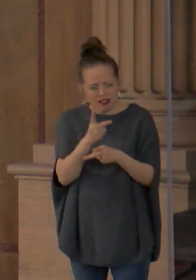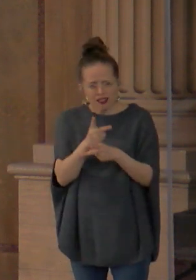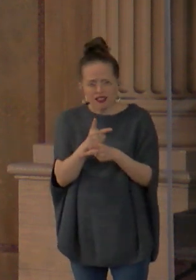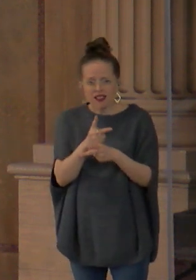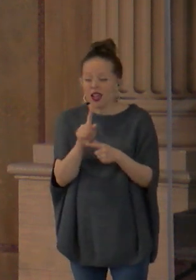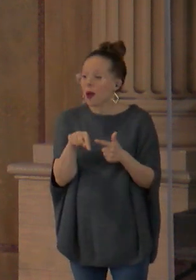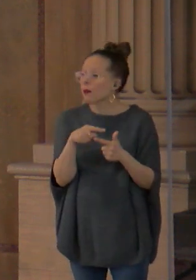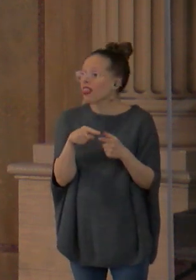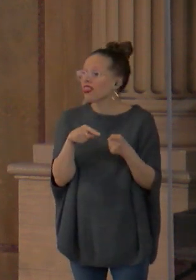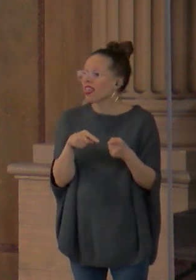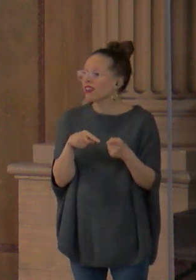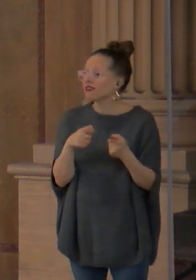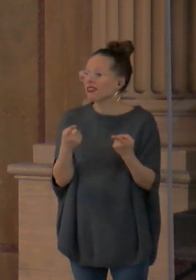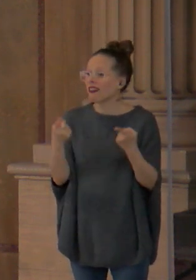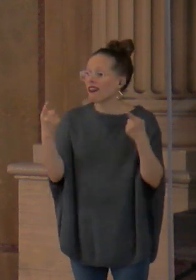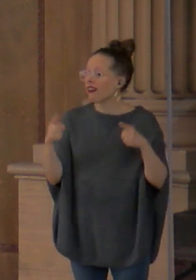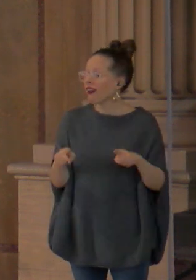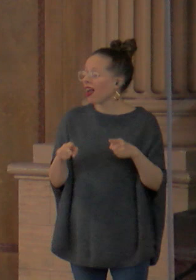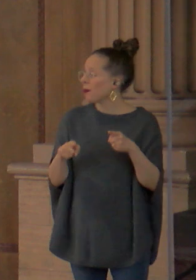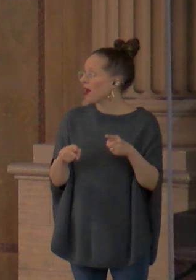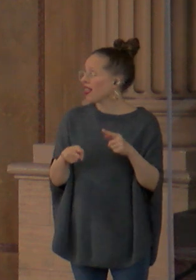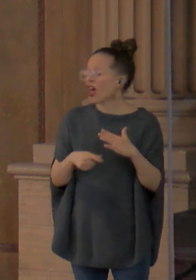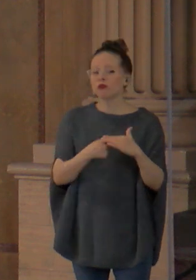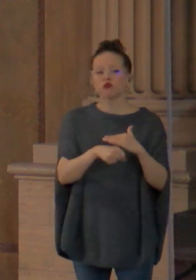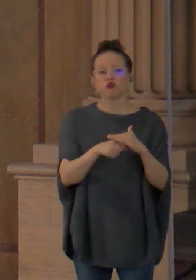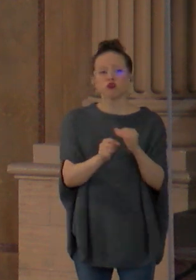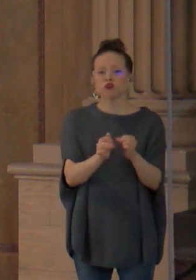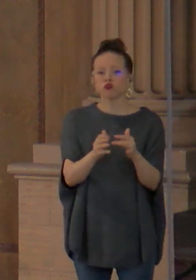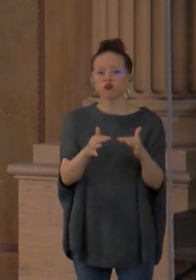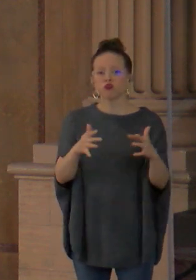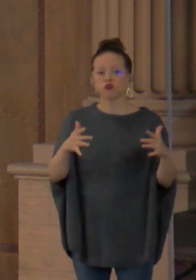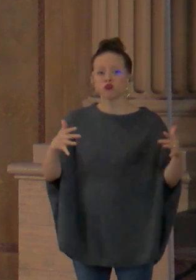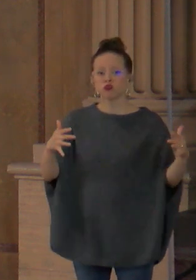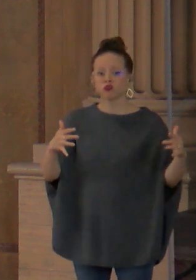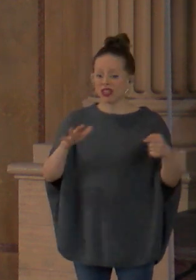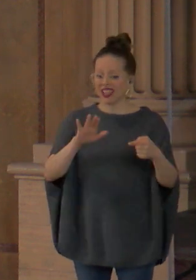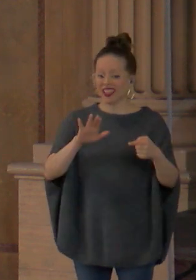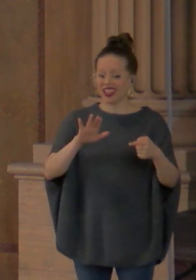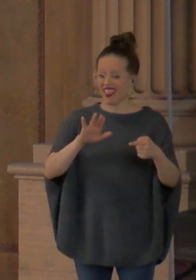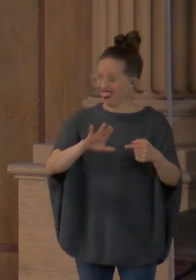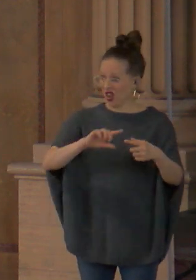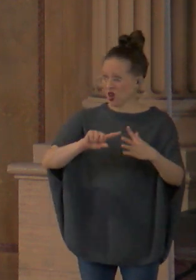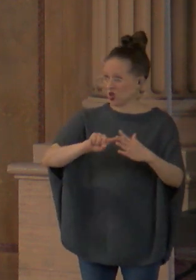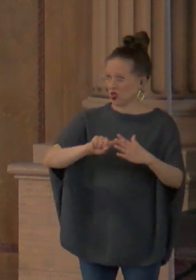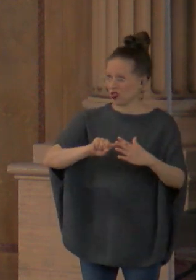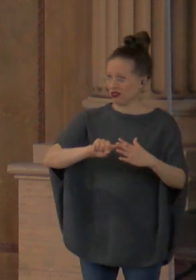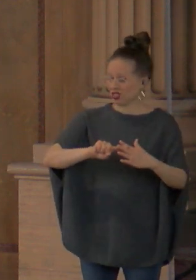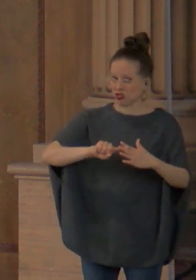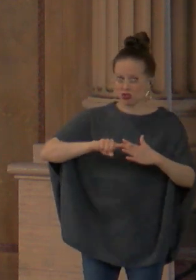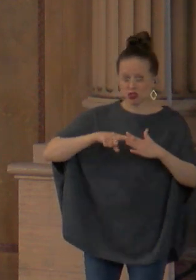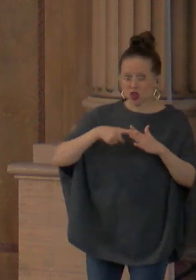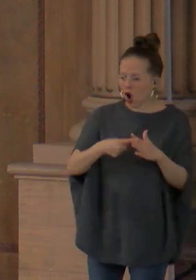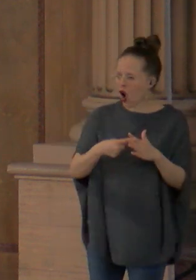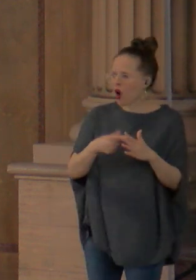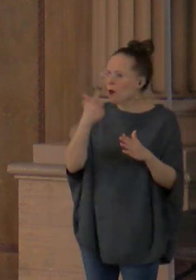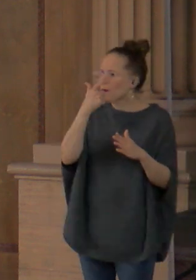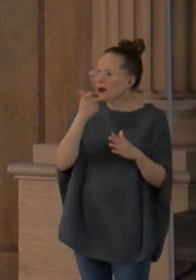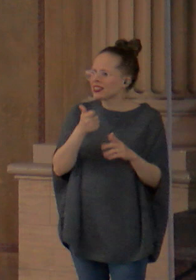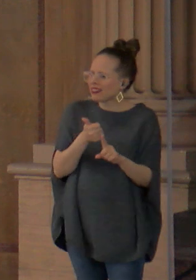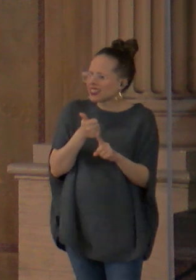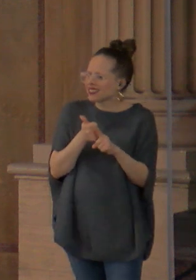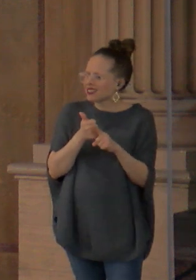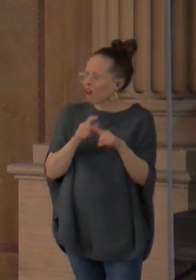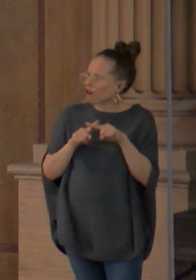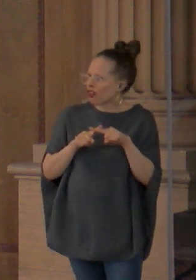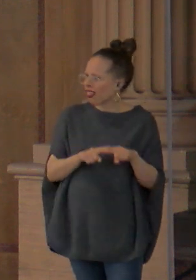populated this place where they all lived around there, and their origin story was the story of self-reliance as opposed to believing God's promise.